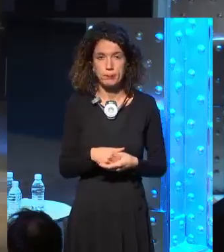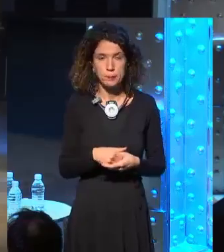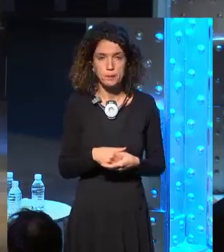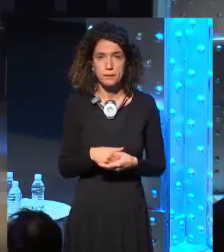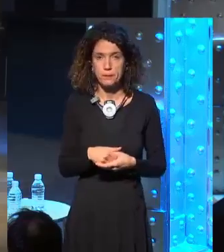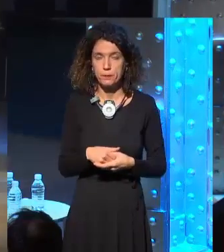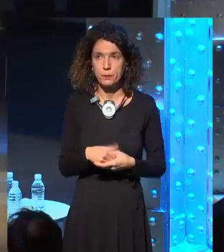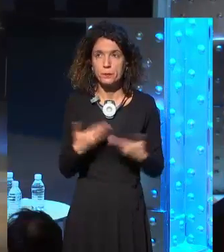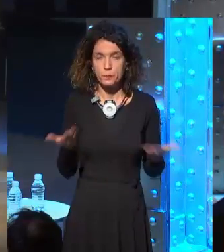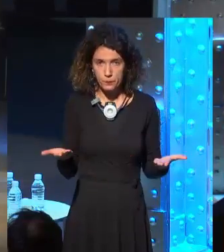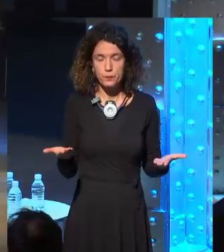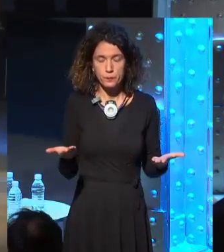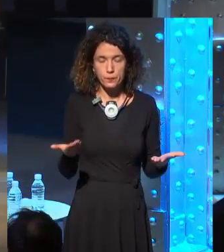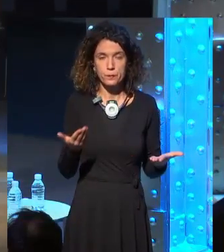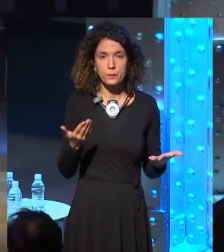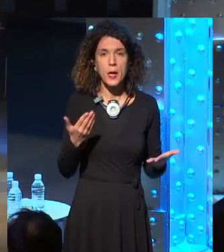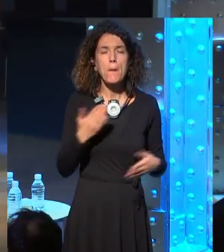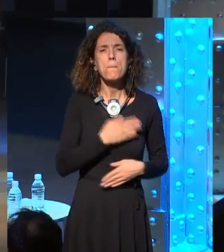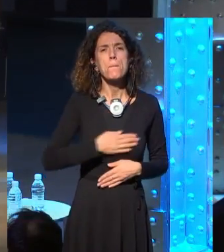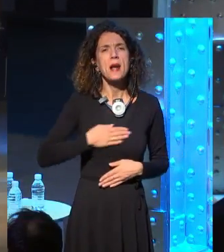Pleasures are very important for us, and they are healthy.